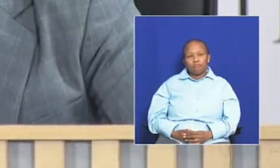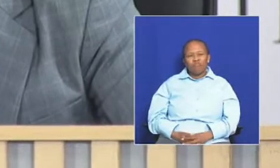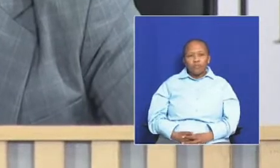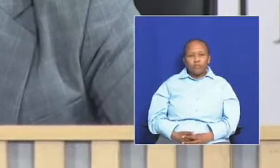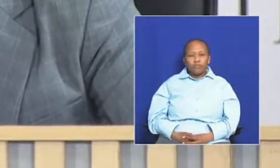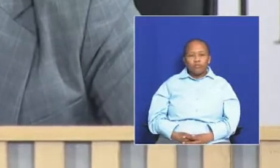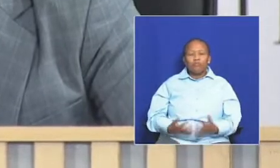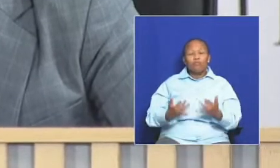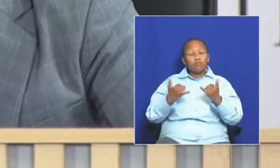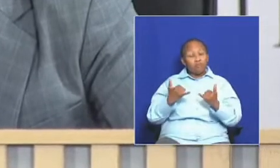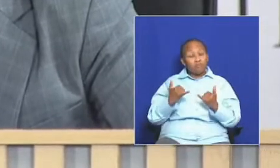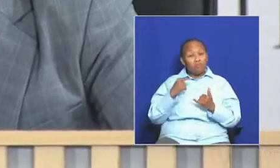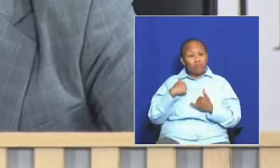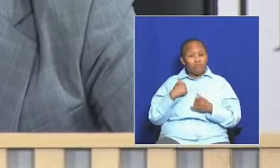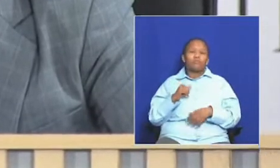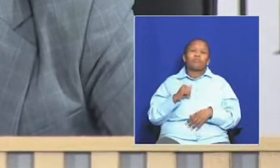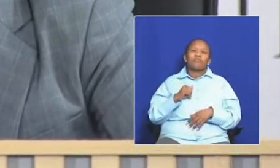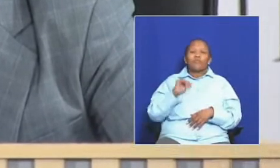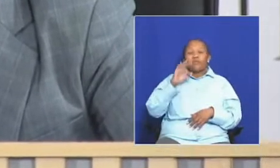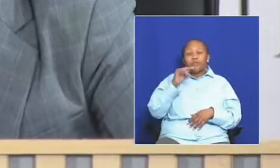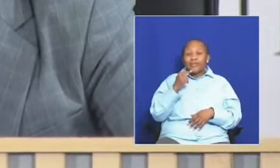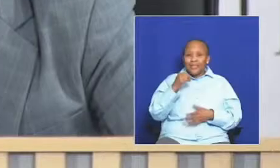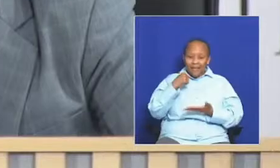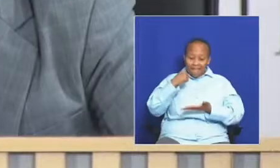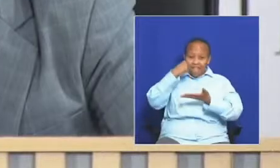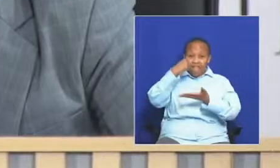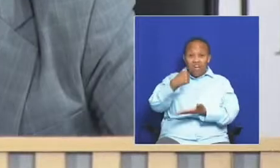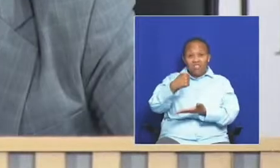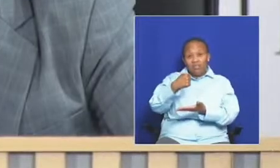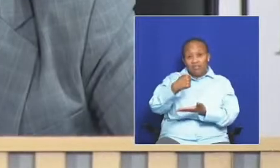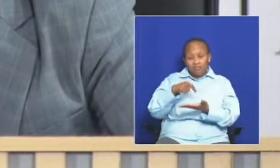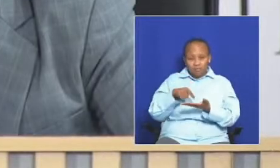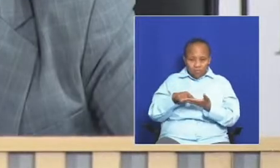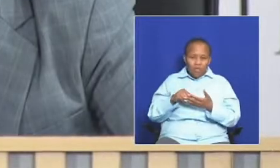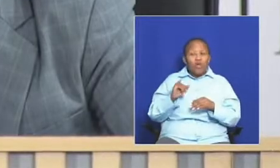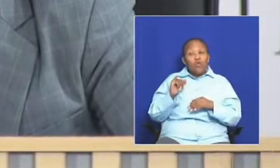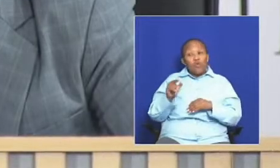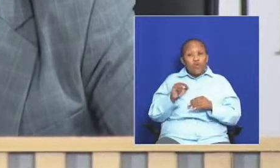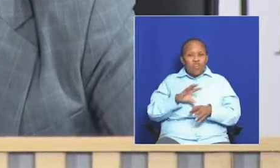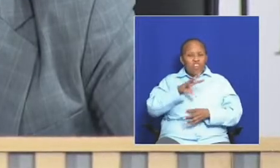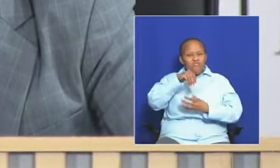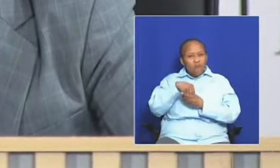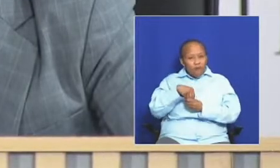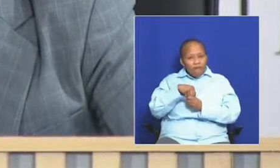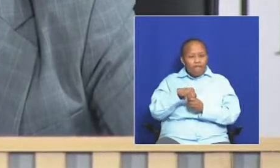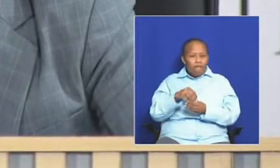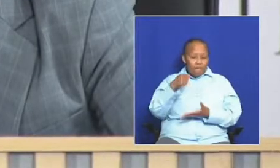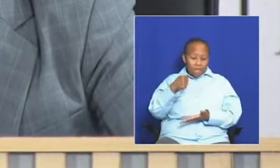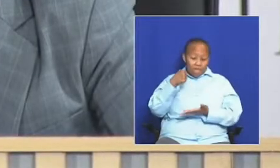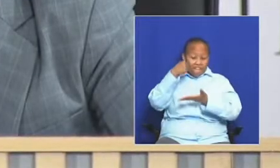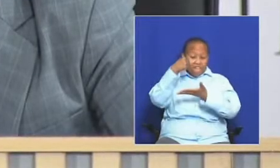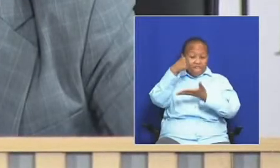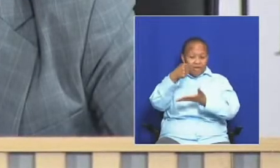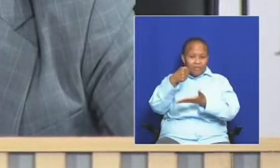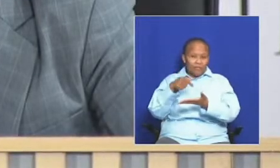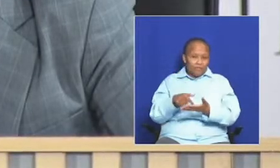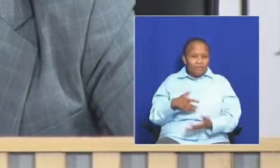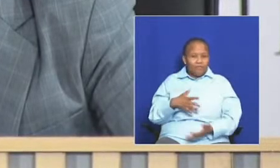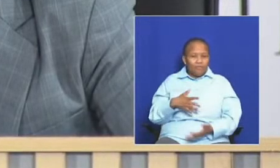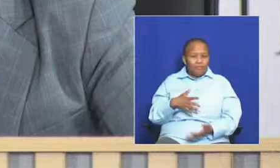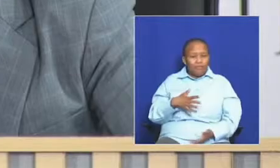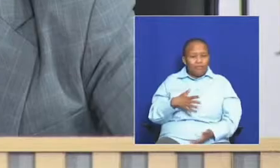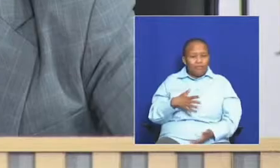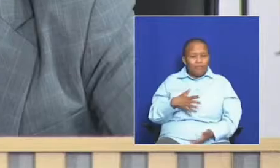question, let's just call it a fund. And participating in this fund, were you doing it directly as Mr. Matlala, or were